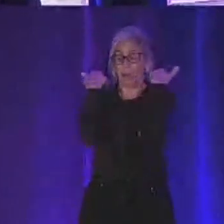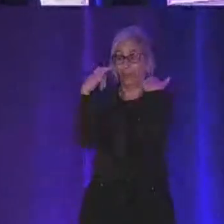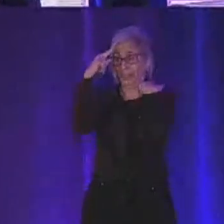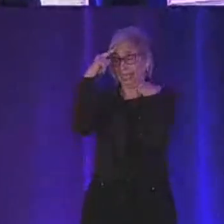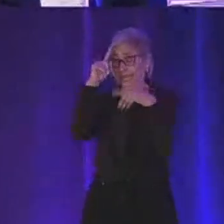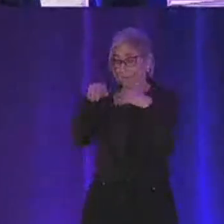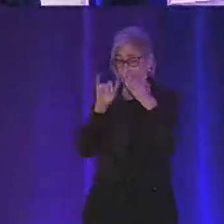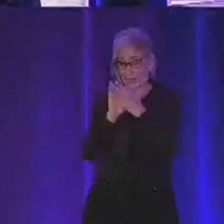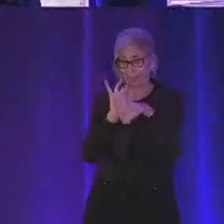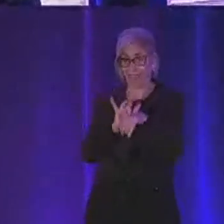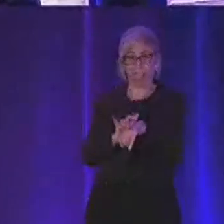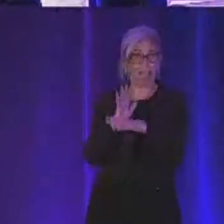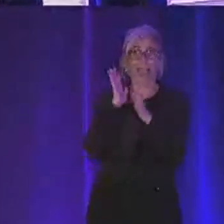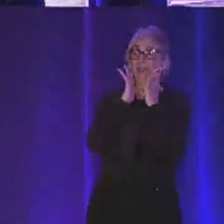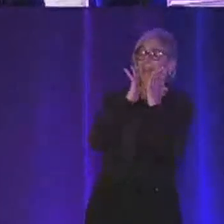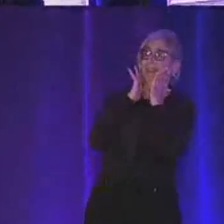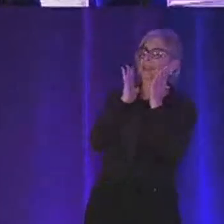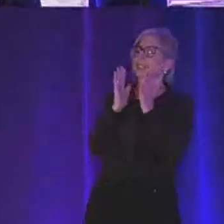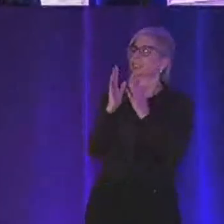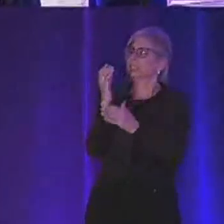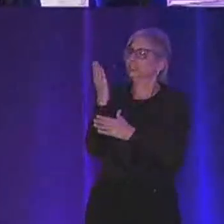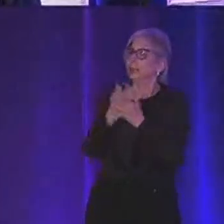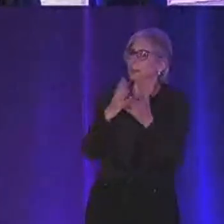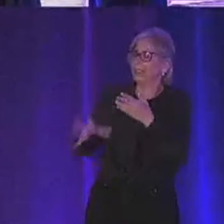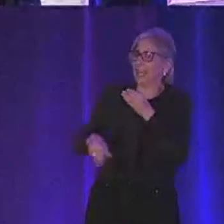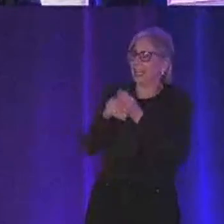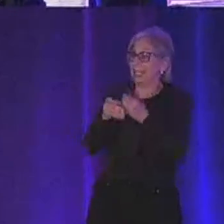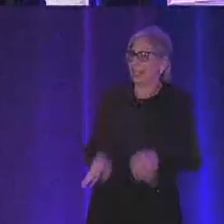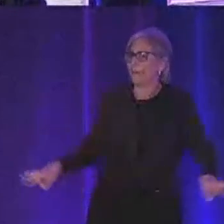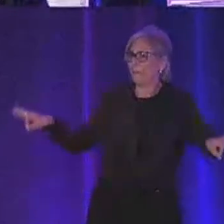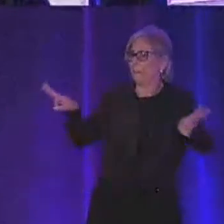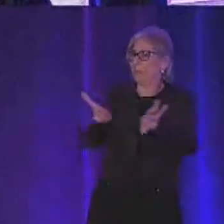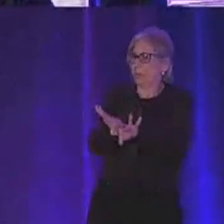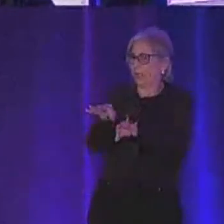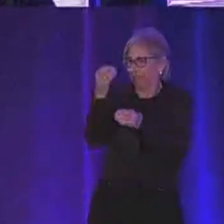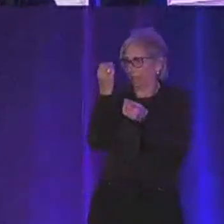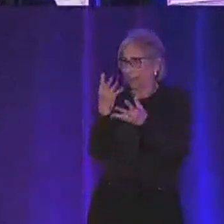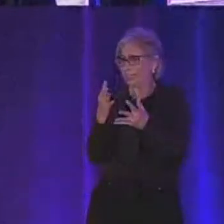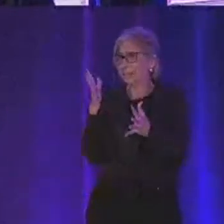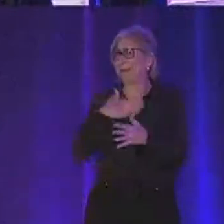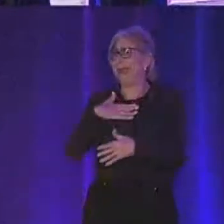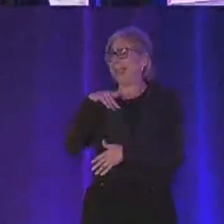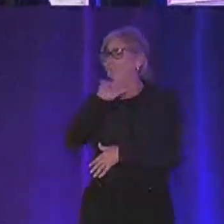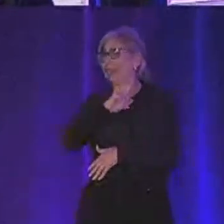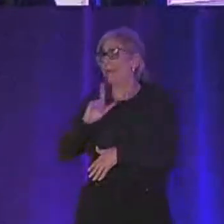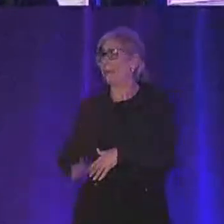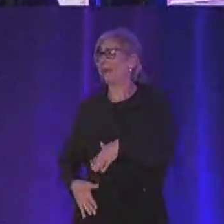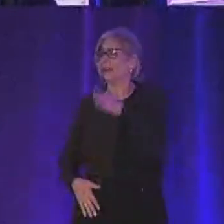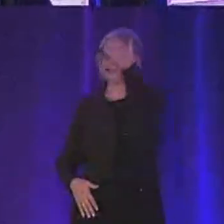Okay. So someone's adding important. Oh my lord.